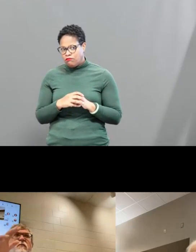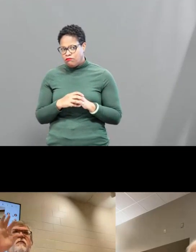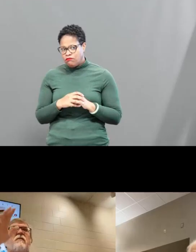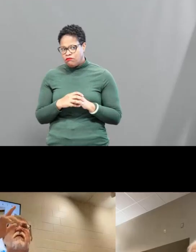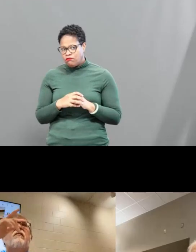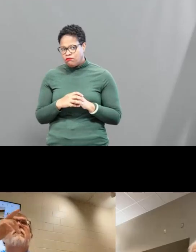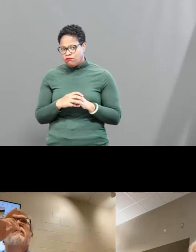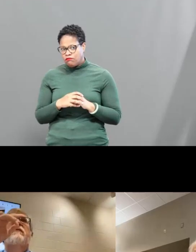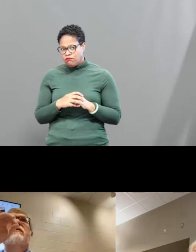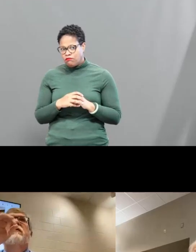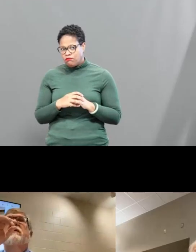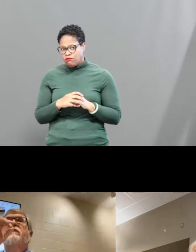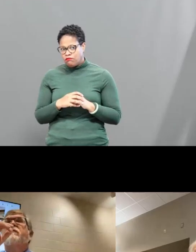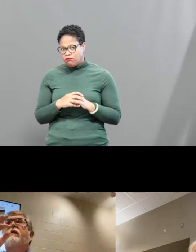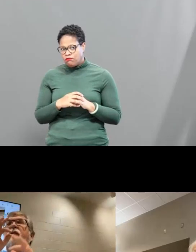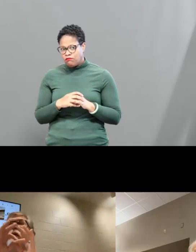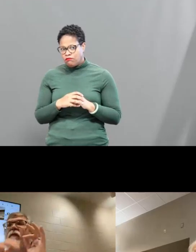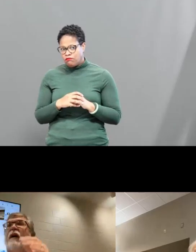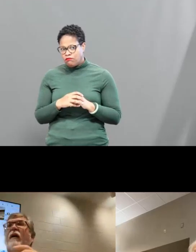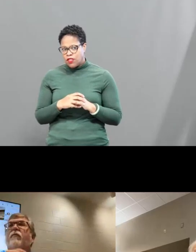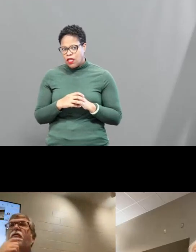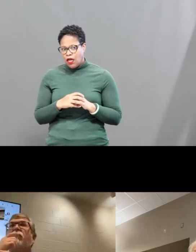I'm sure.